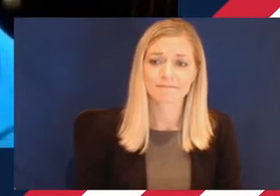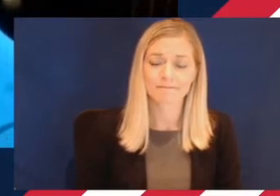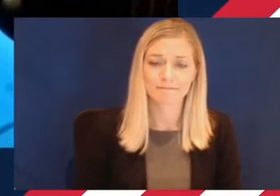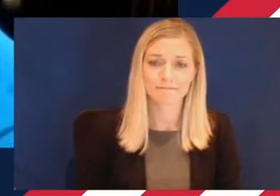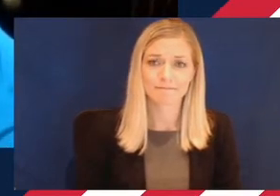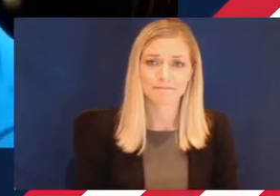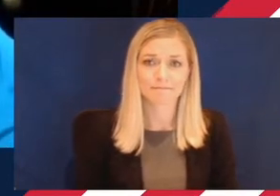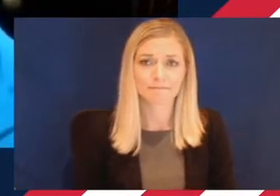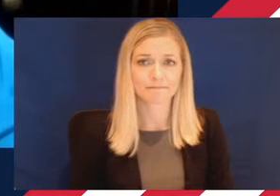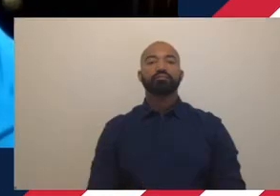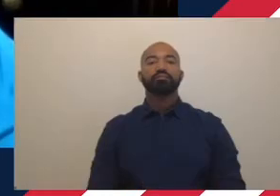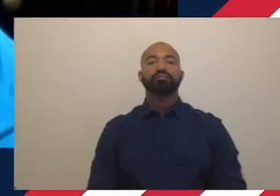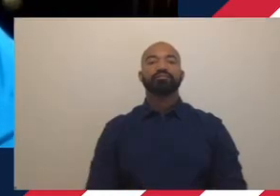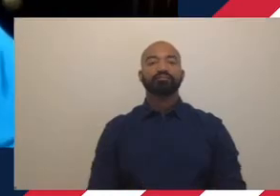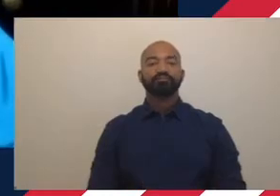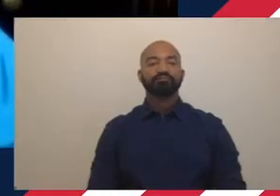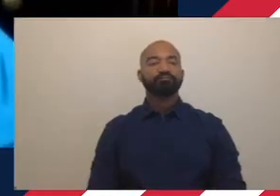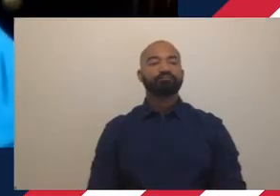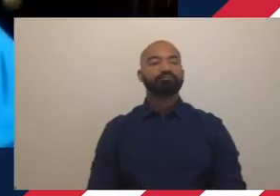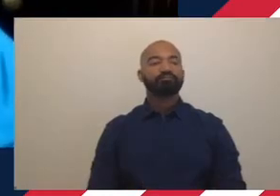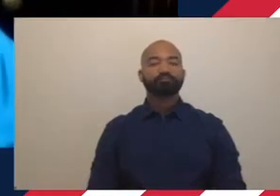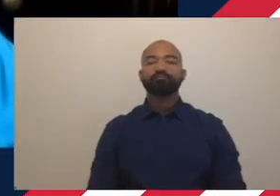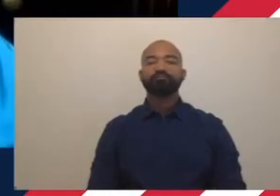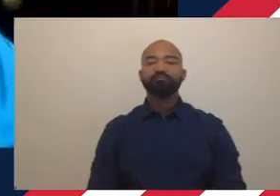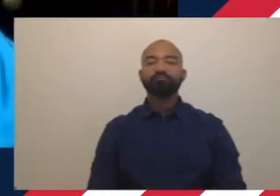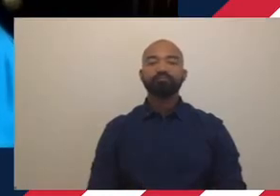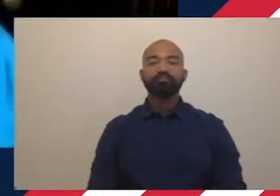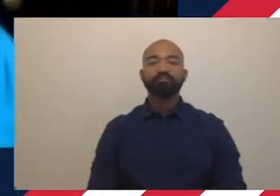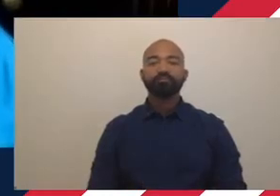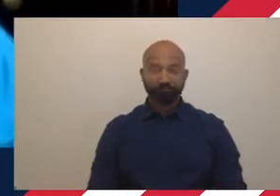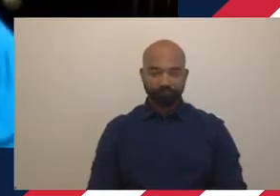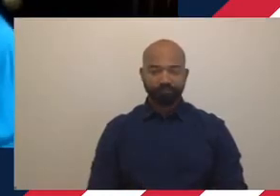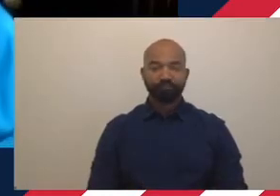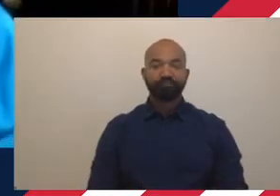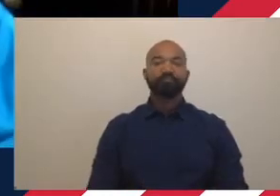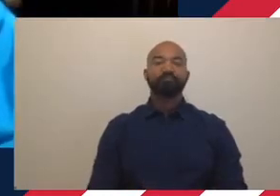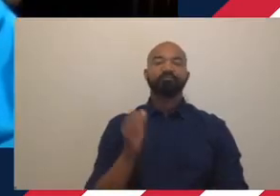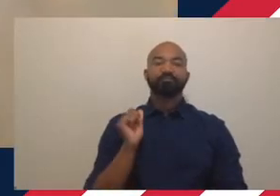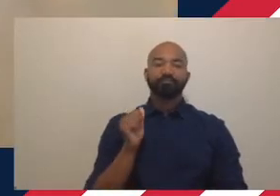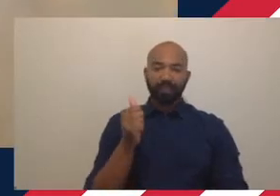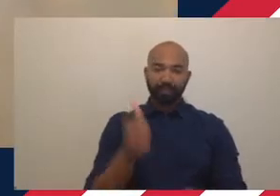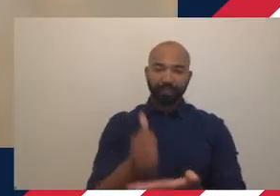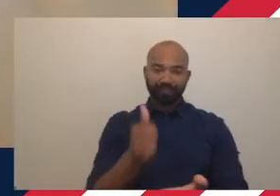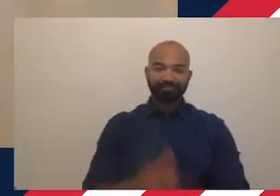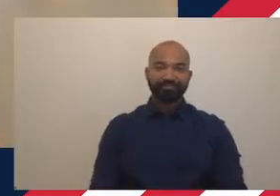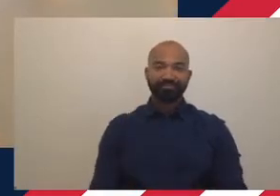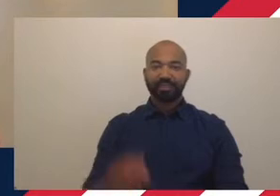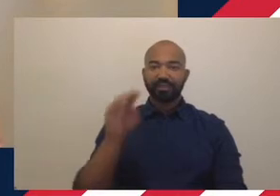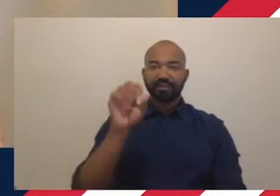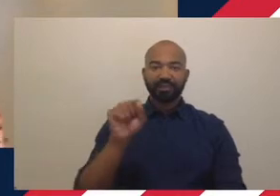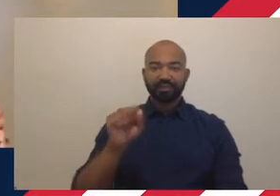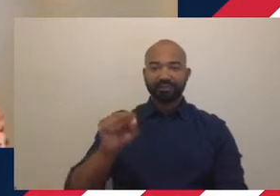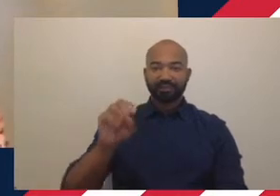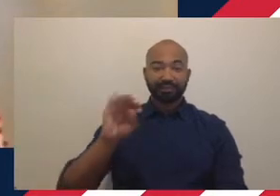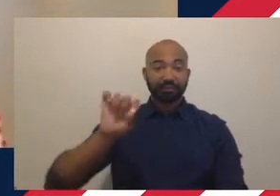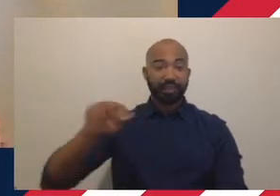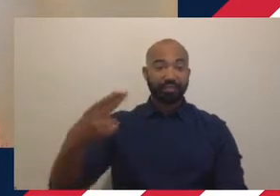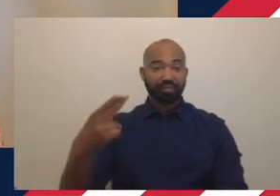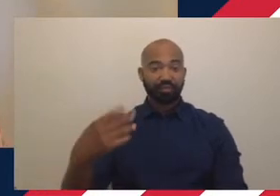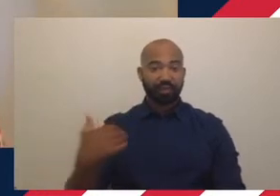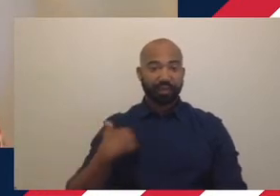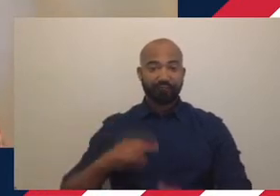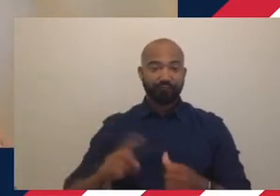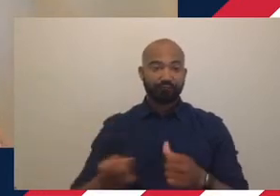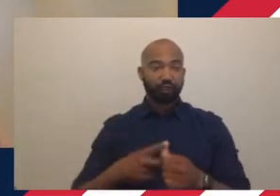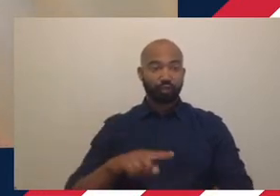Well, amen to that. All right, thank you. Ms. Smith has our first question. Well, thanks to both of you for your